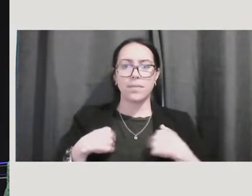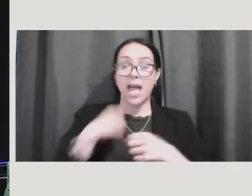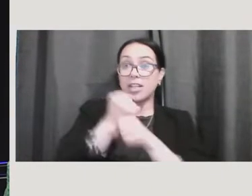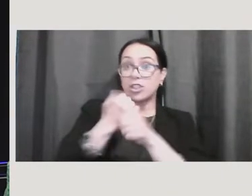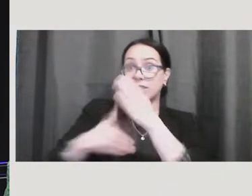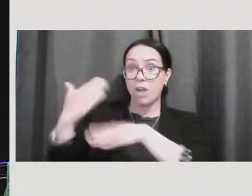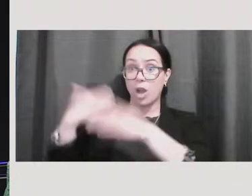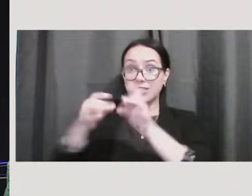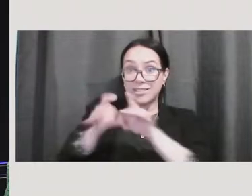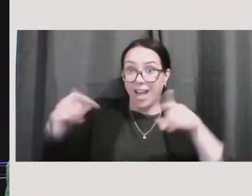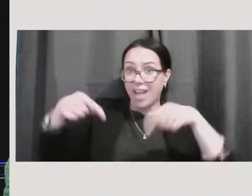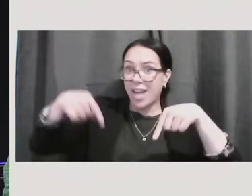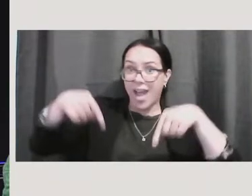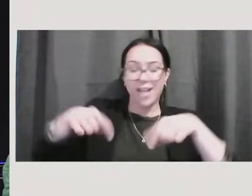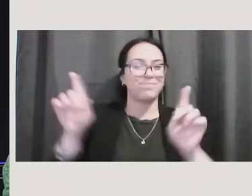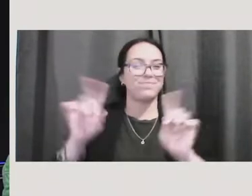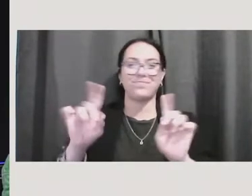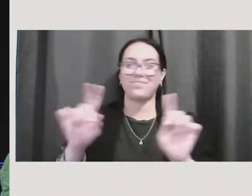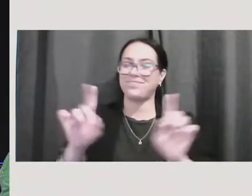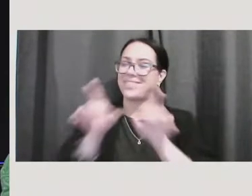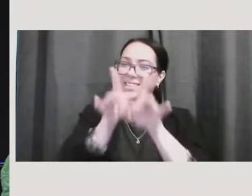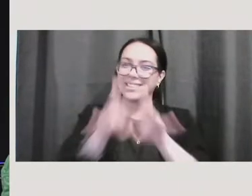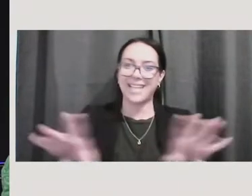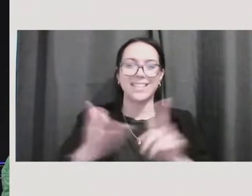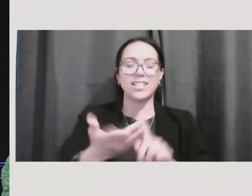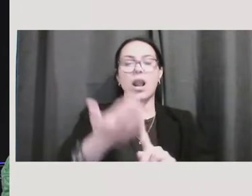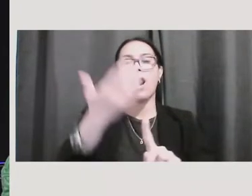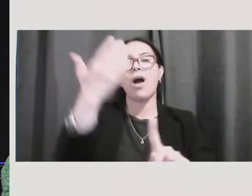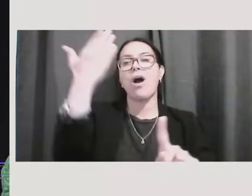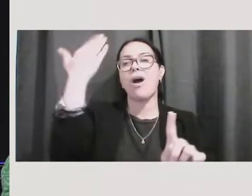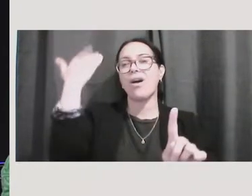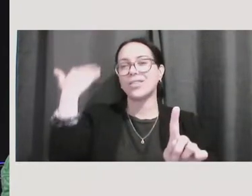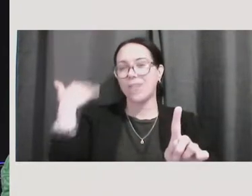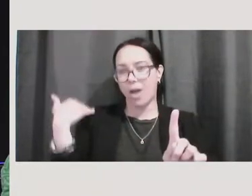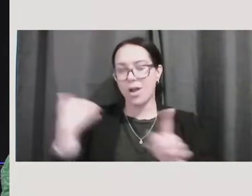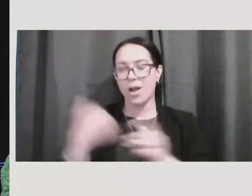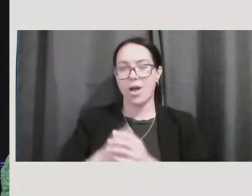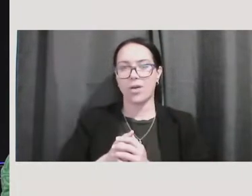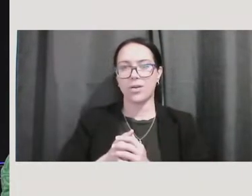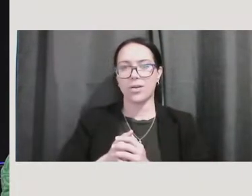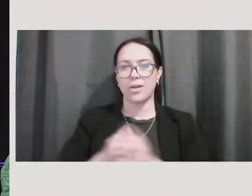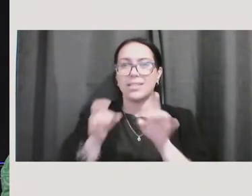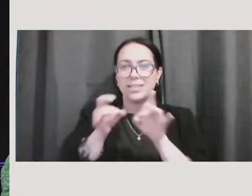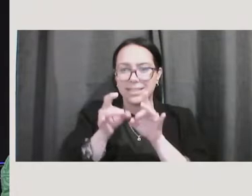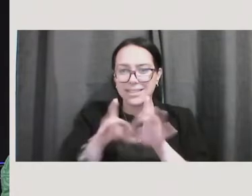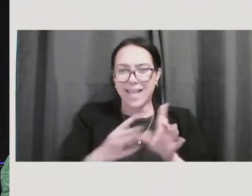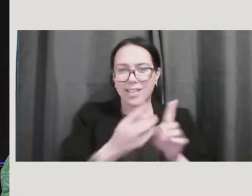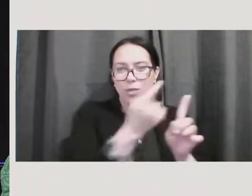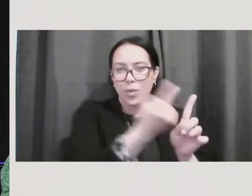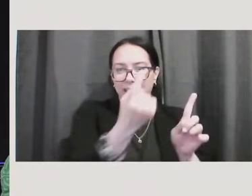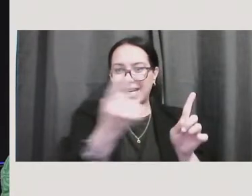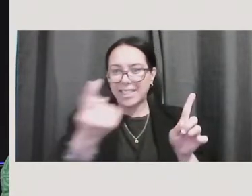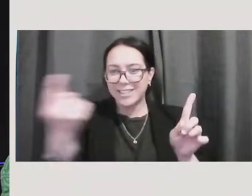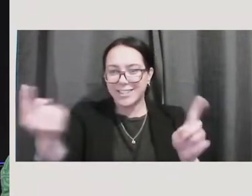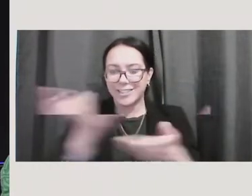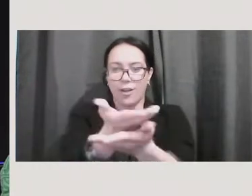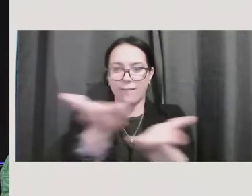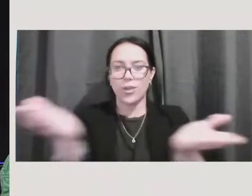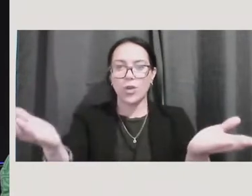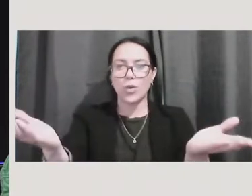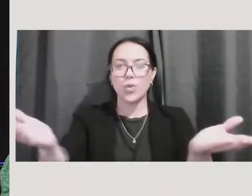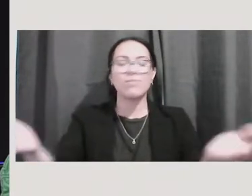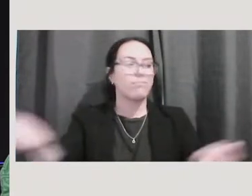prison started a long time ago and started with each and every one of you and all of us